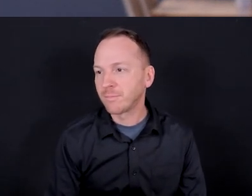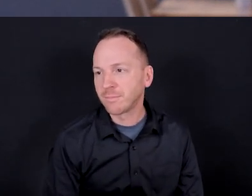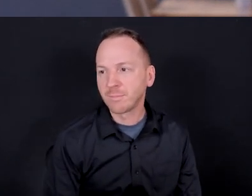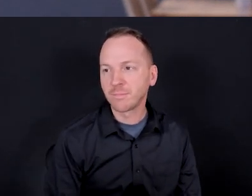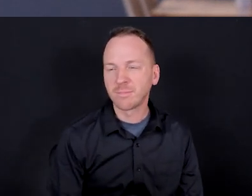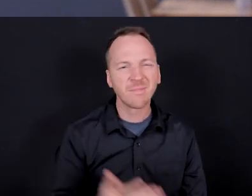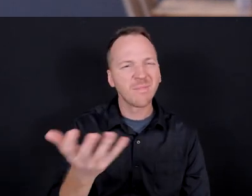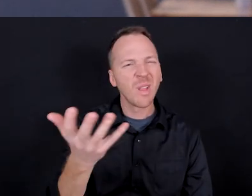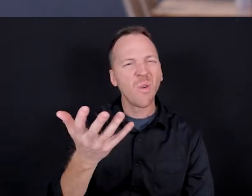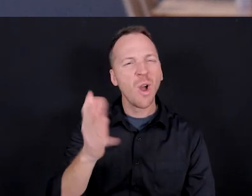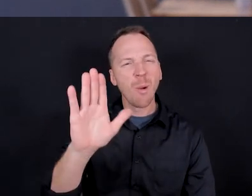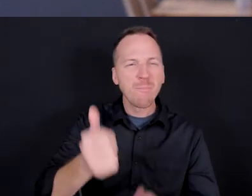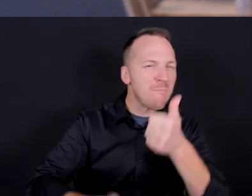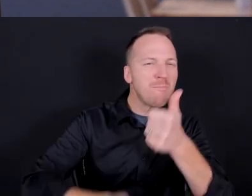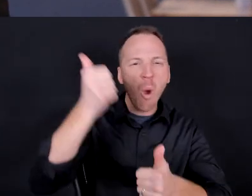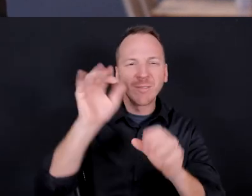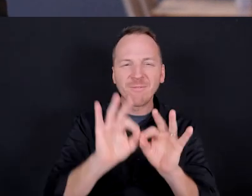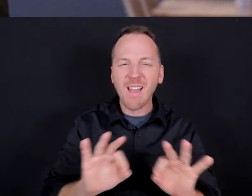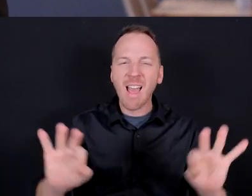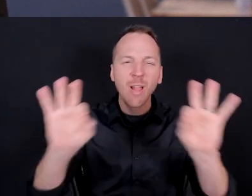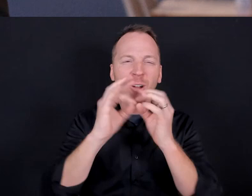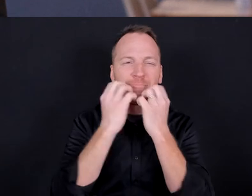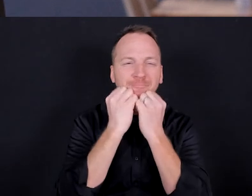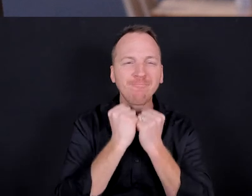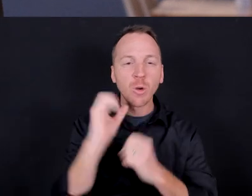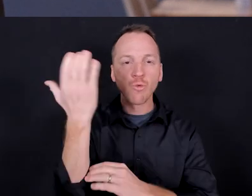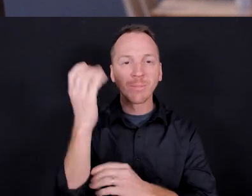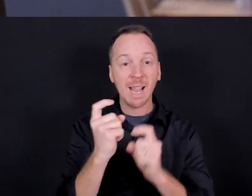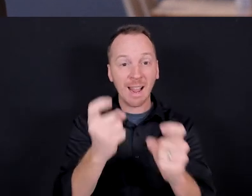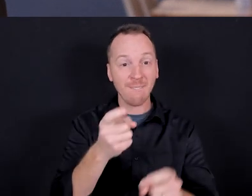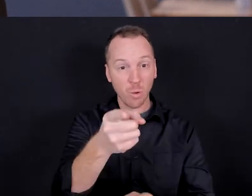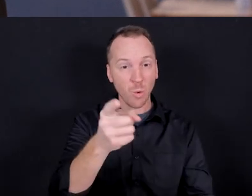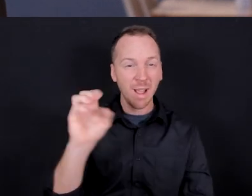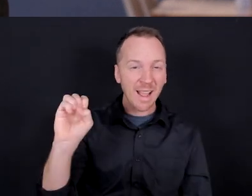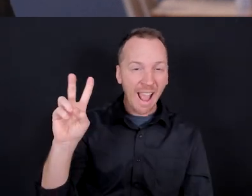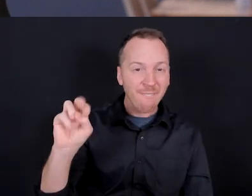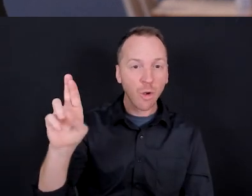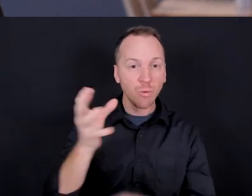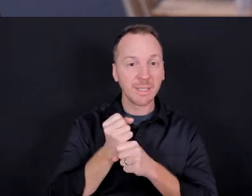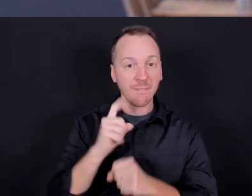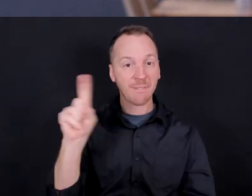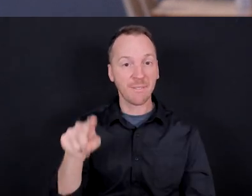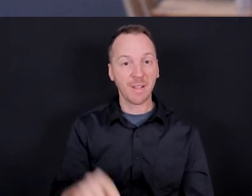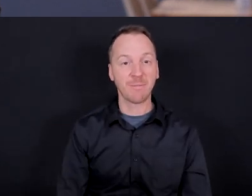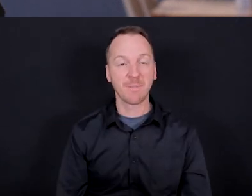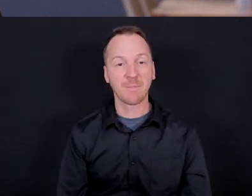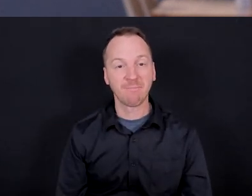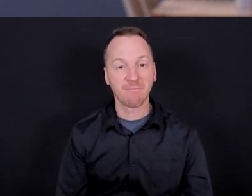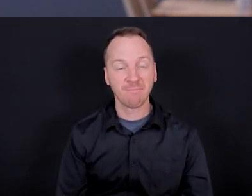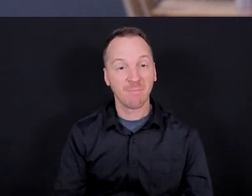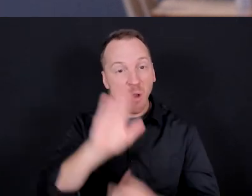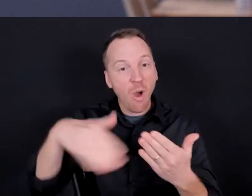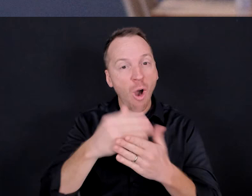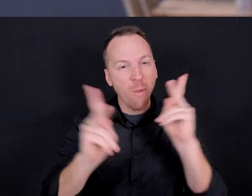What was the most treasured Christmas gift that you ever received? I think everybody has one